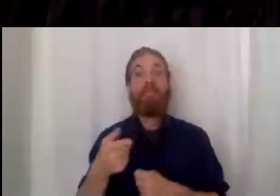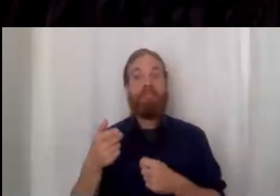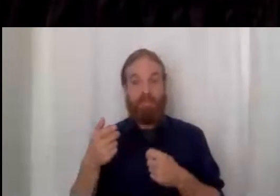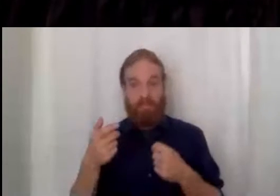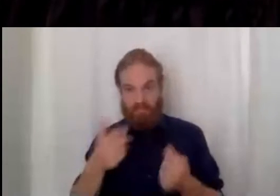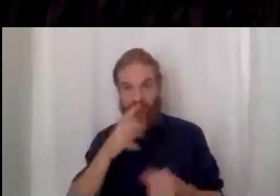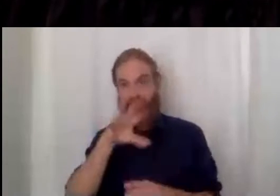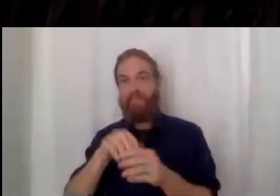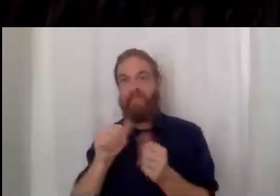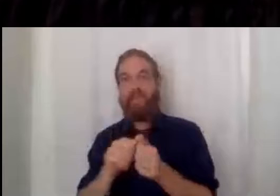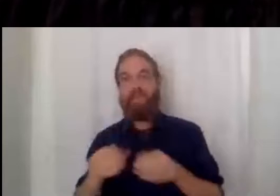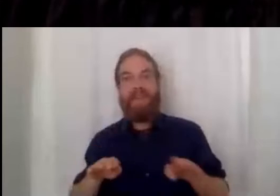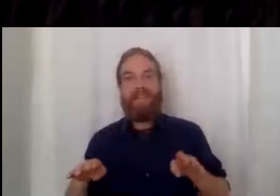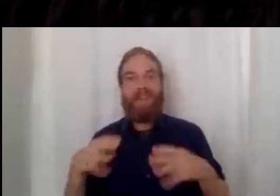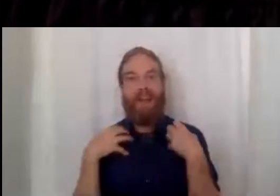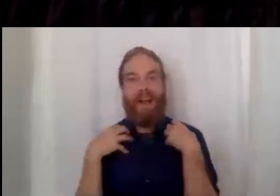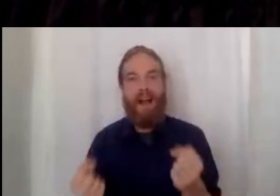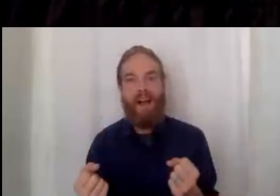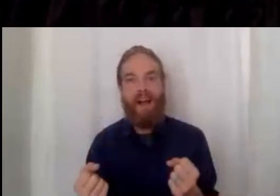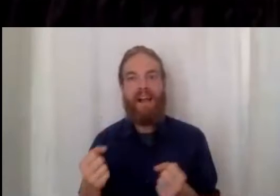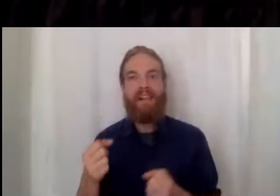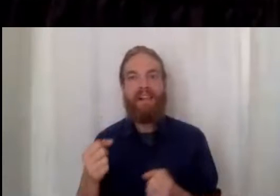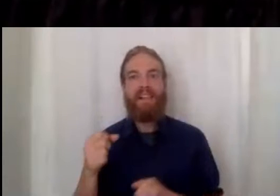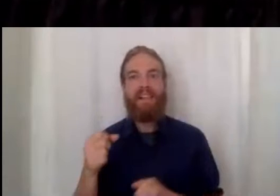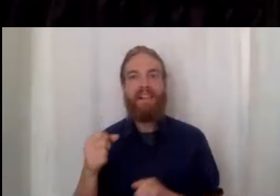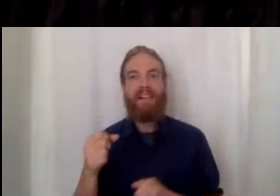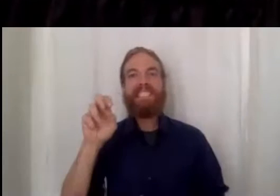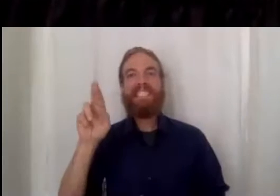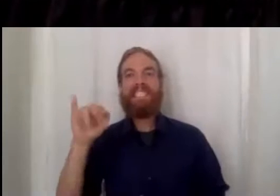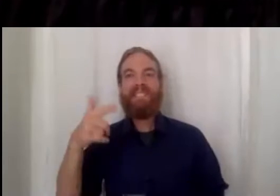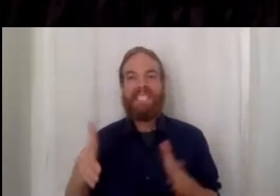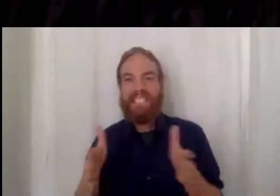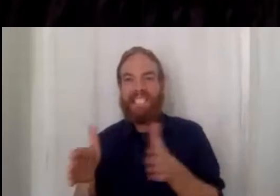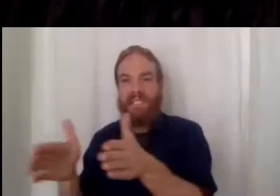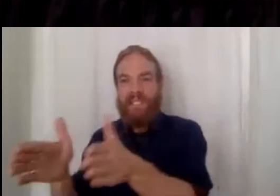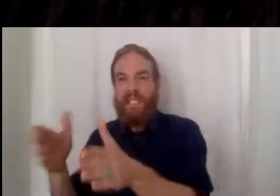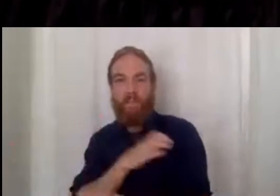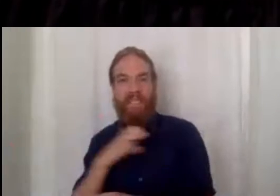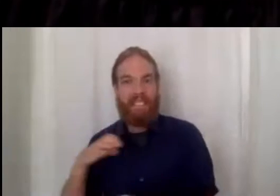so she's provided a lot of expertise into